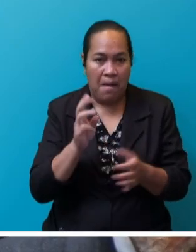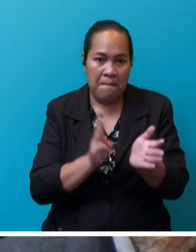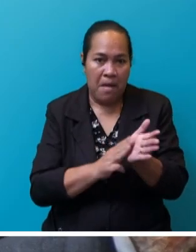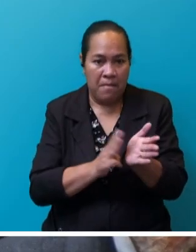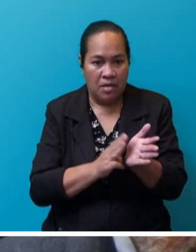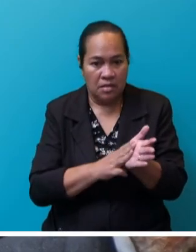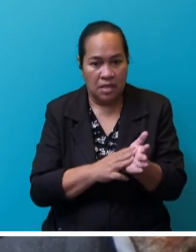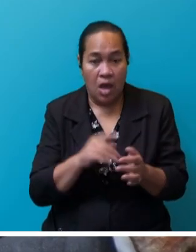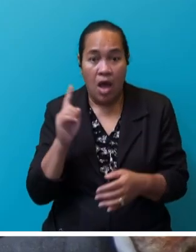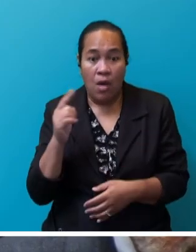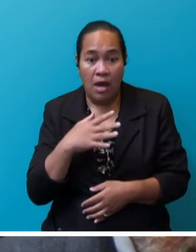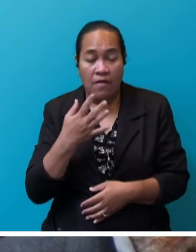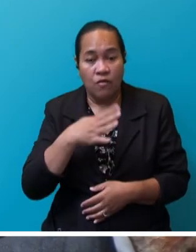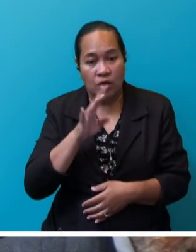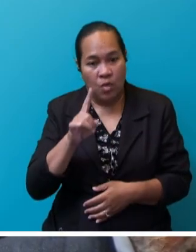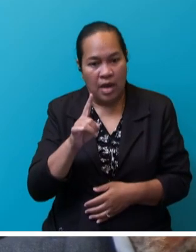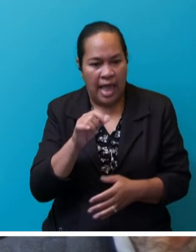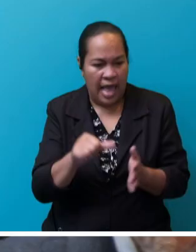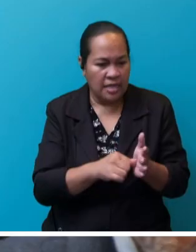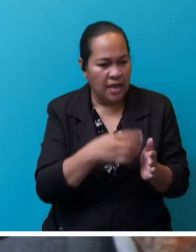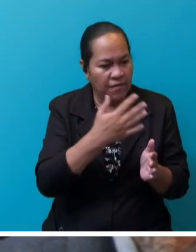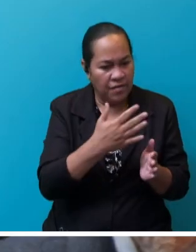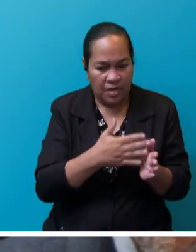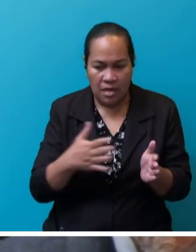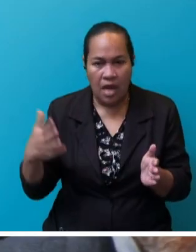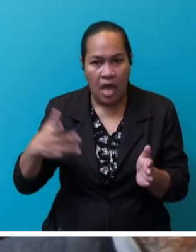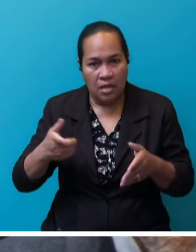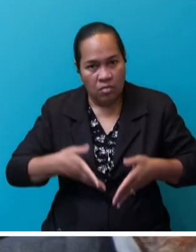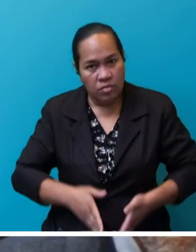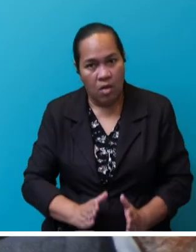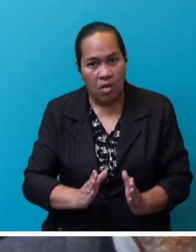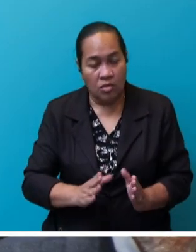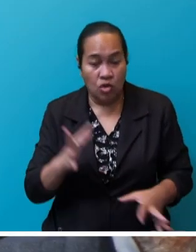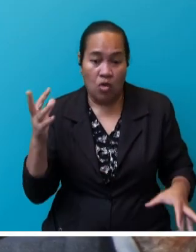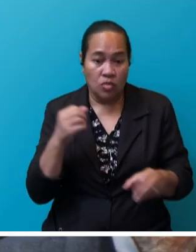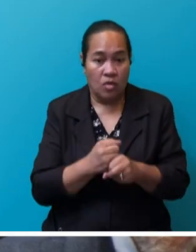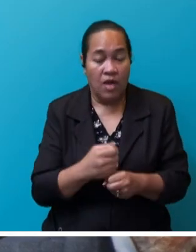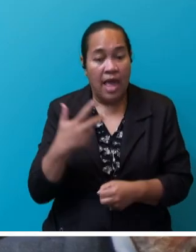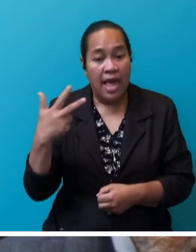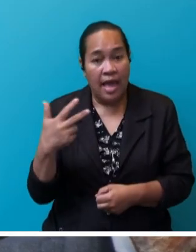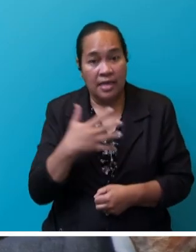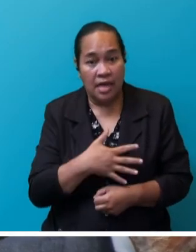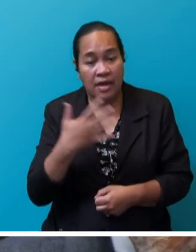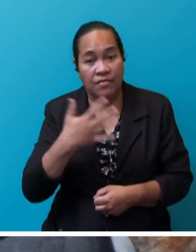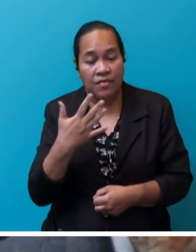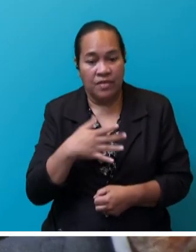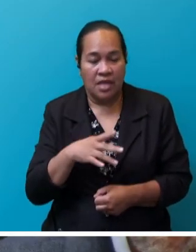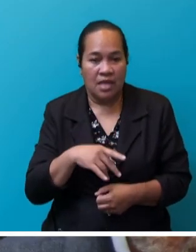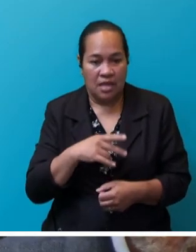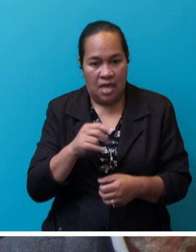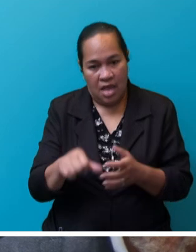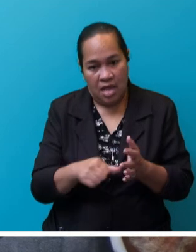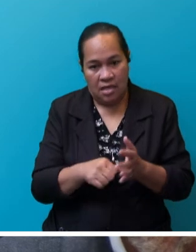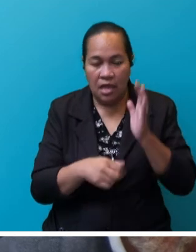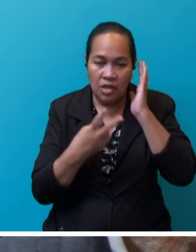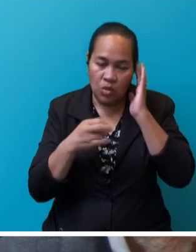481 girls aged between 15 and 19 gave birth. In total, 850 teenage pregnancies were recorded in